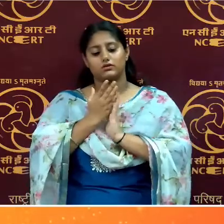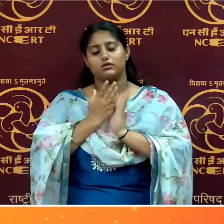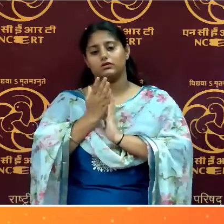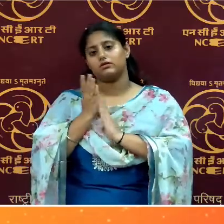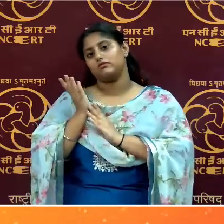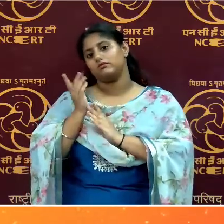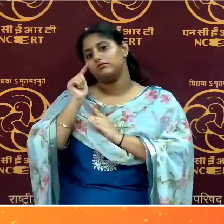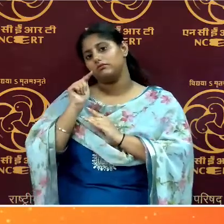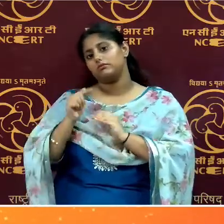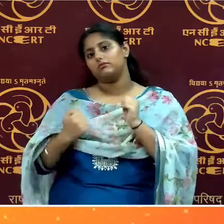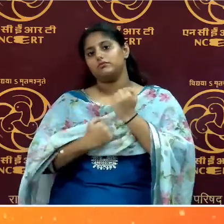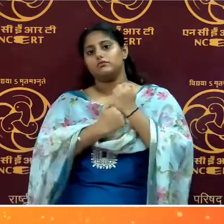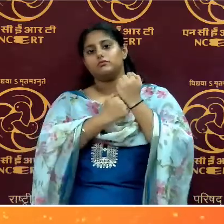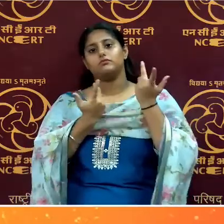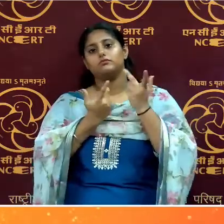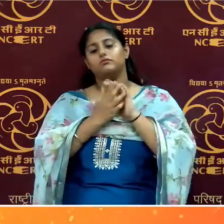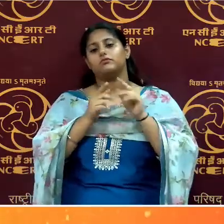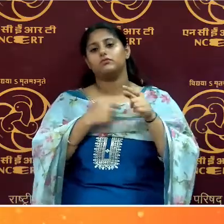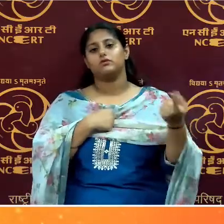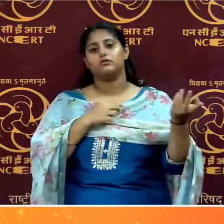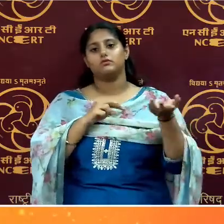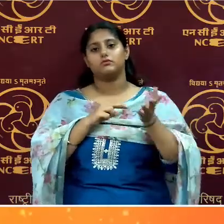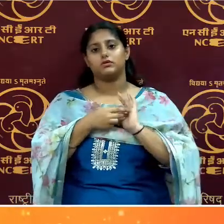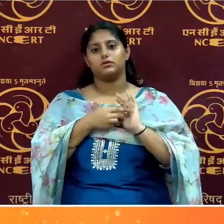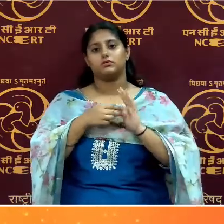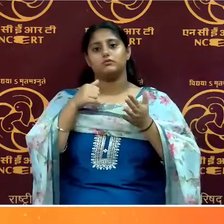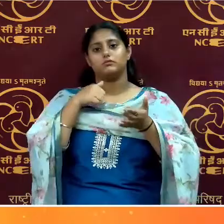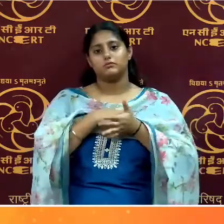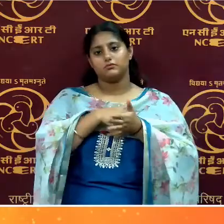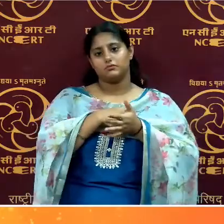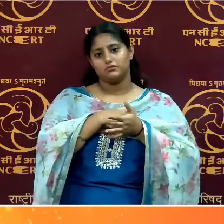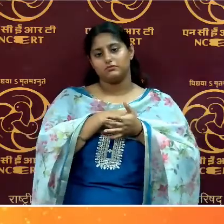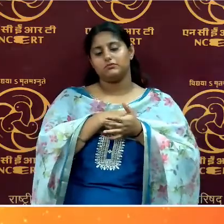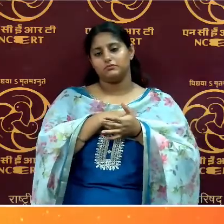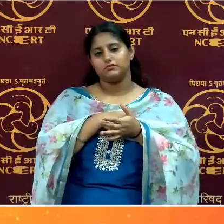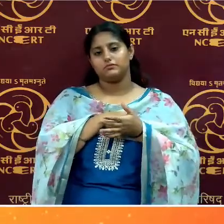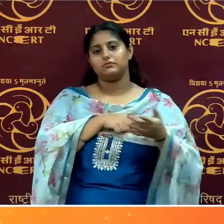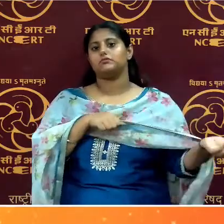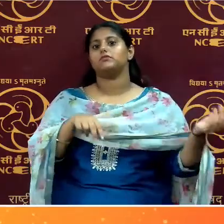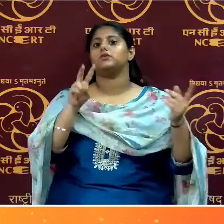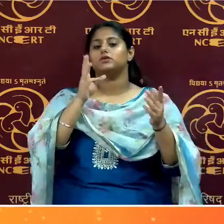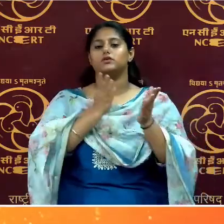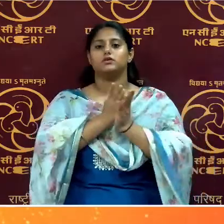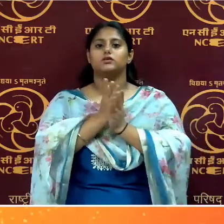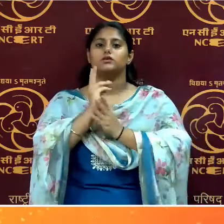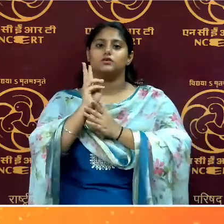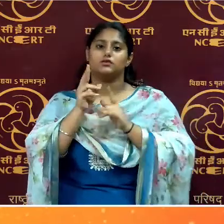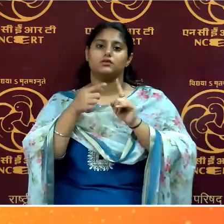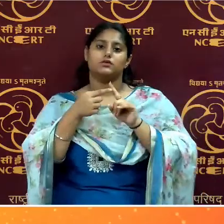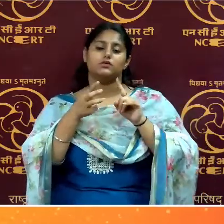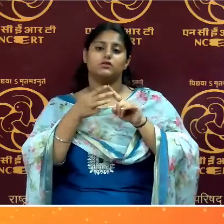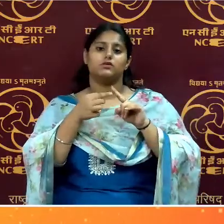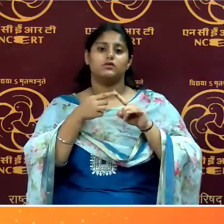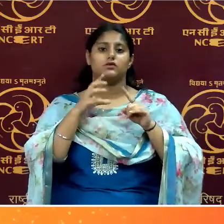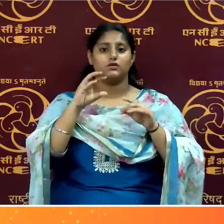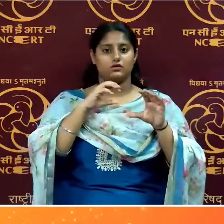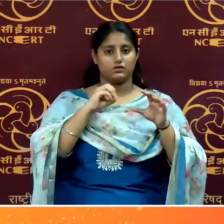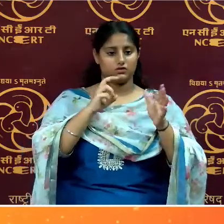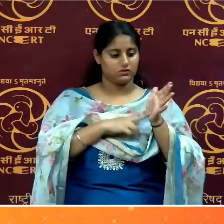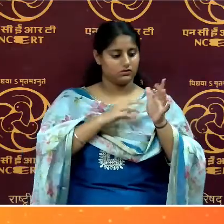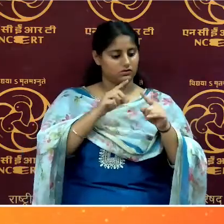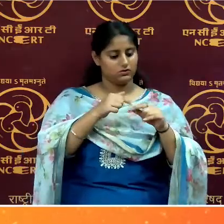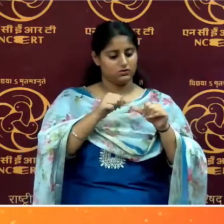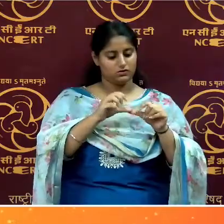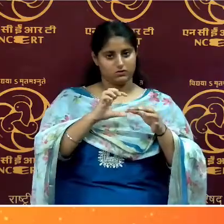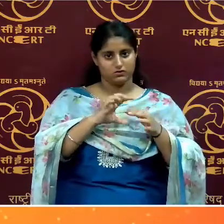forces. So, it is classified basically into two major categories, that is the contact forces and non-contact